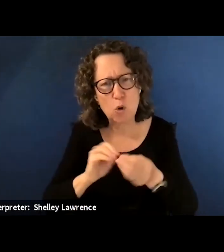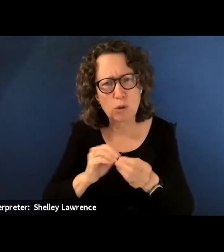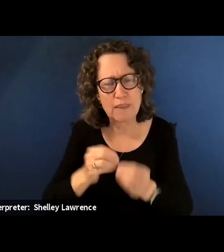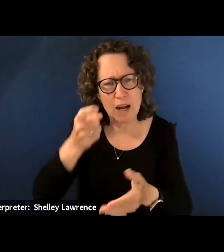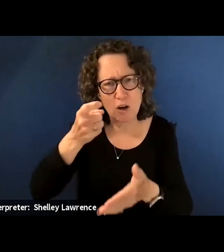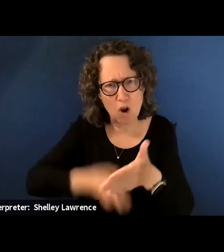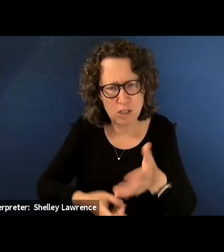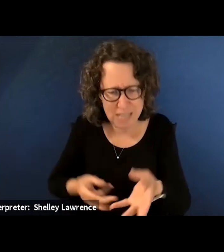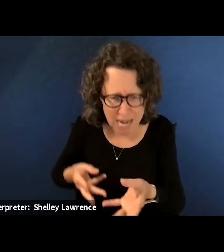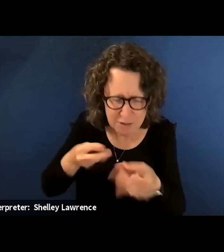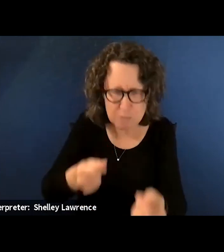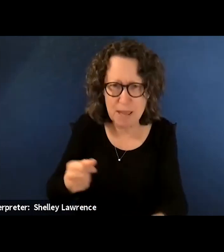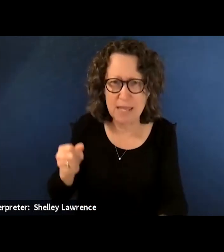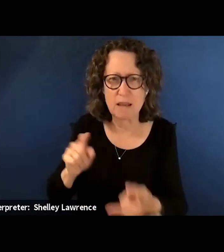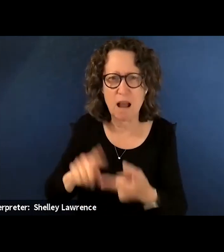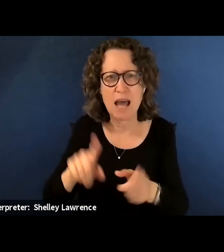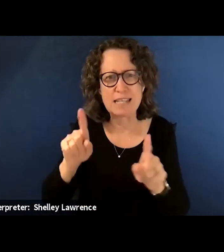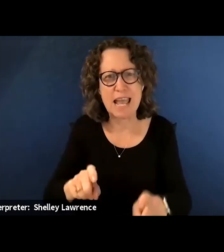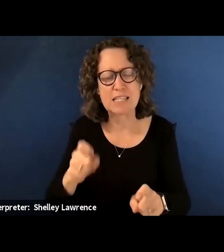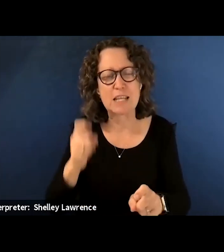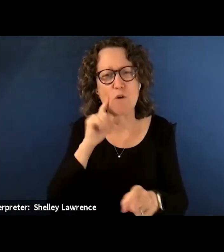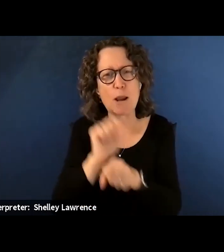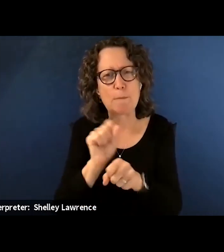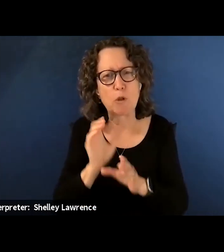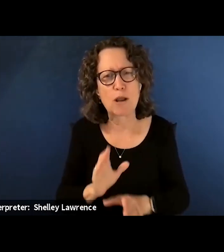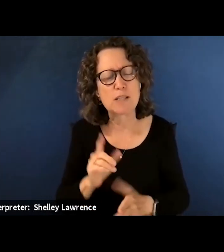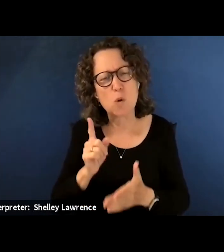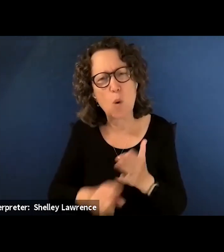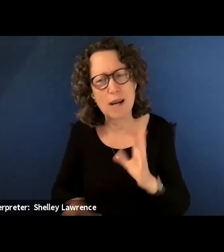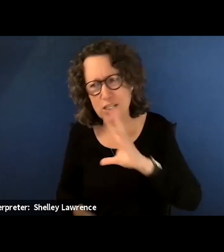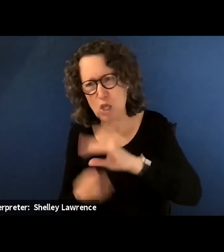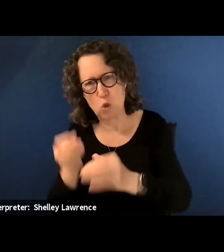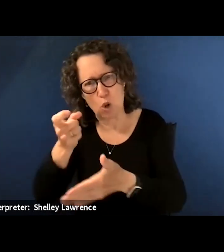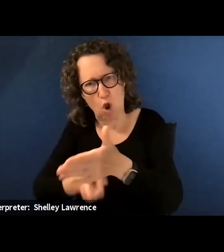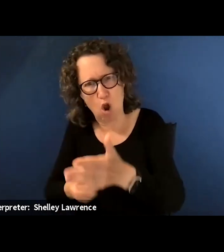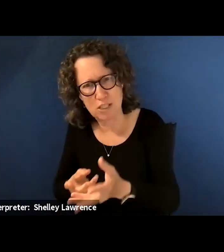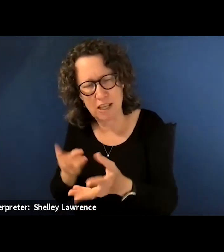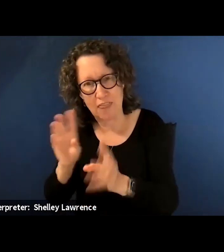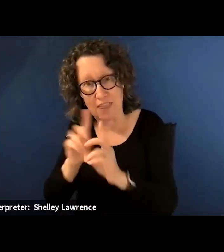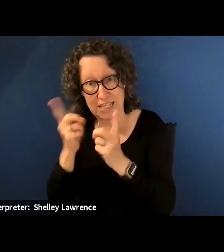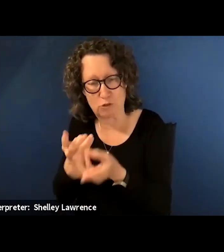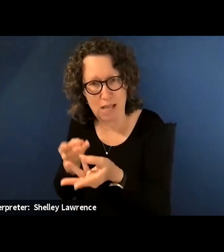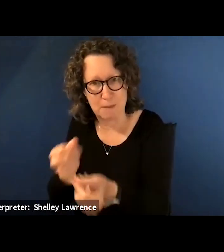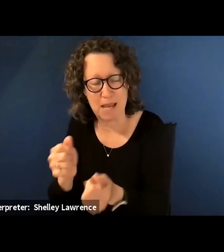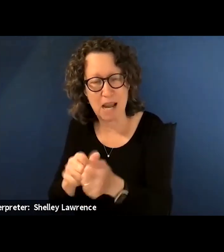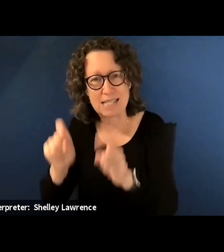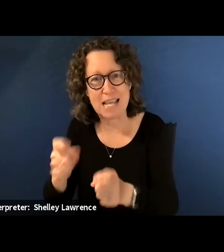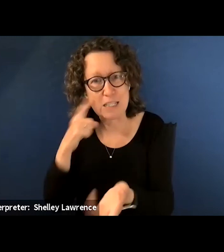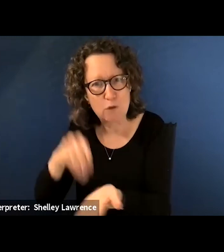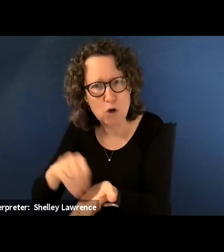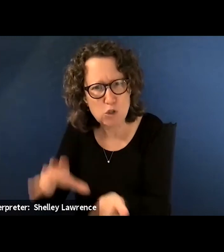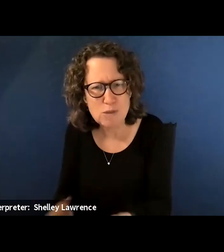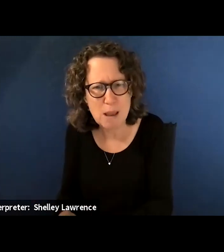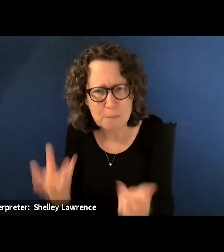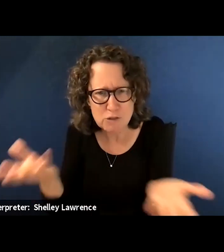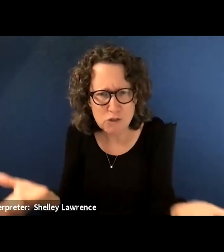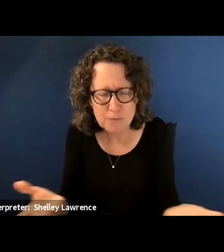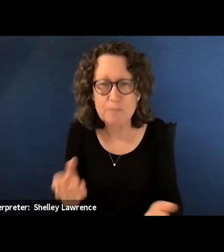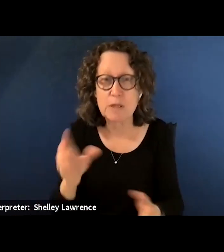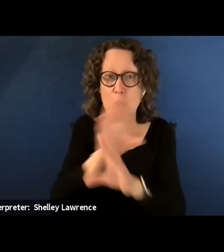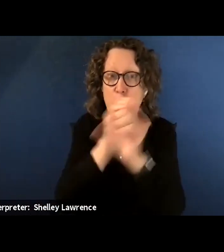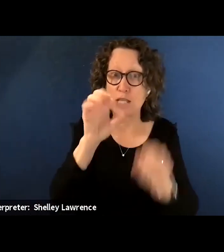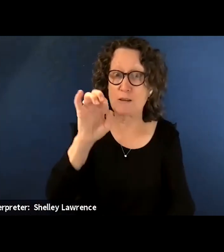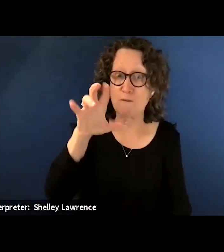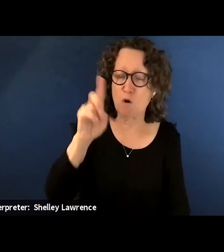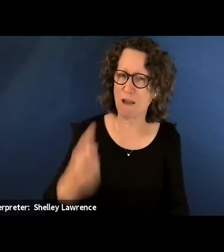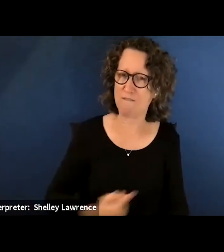district has spent to date on testing for employees? What is the total amount that the district has spent on testing for students? President Ford, it is